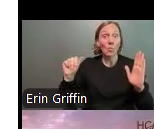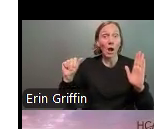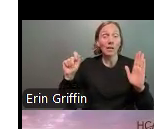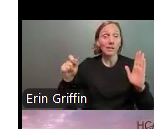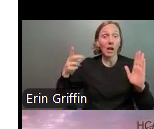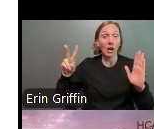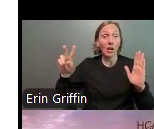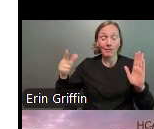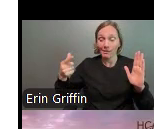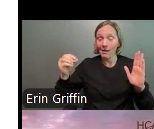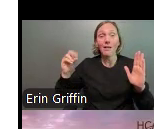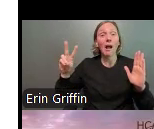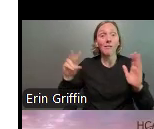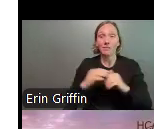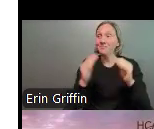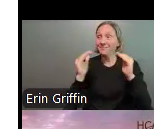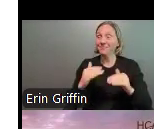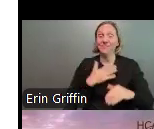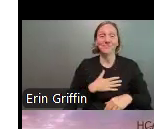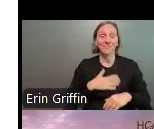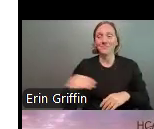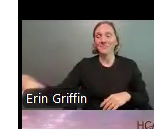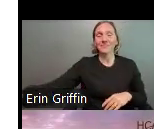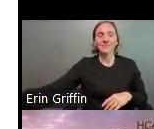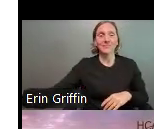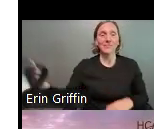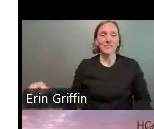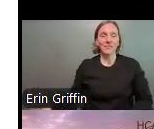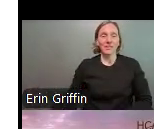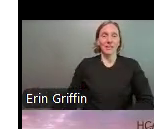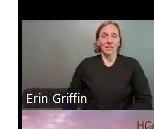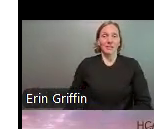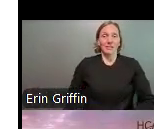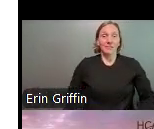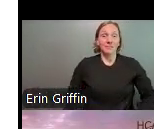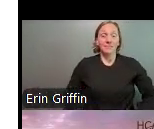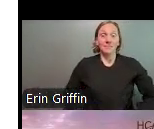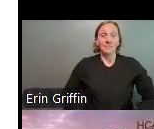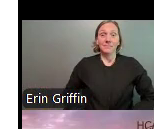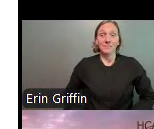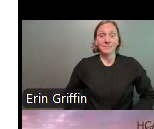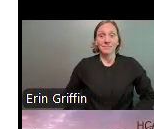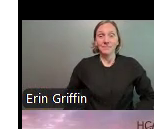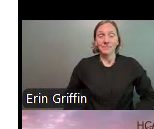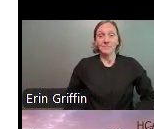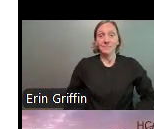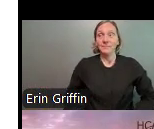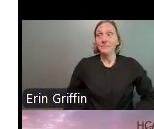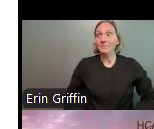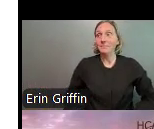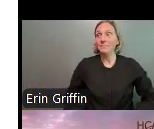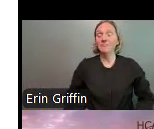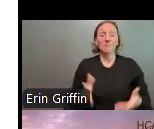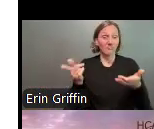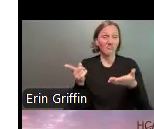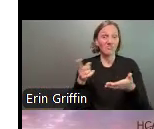to the next slide. So wanted to sort of set the stage here a bit. Immigrant